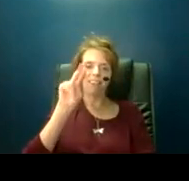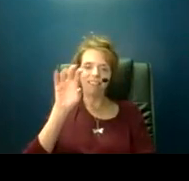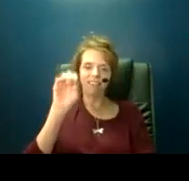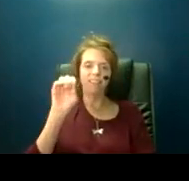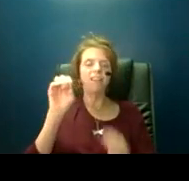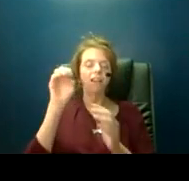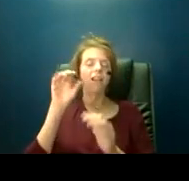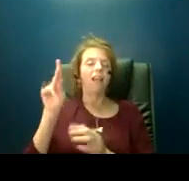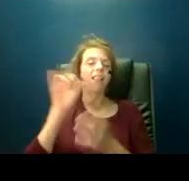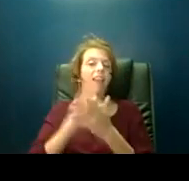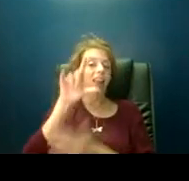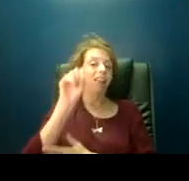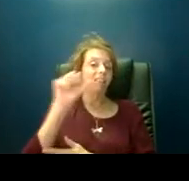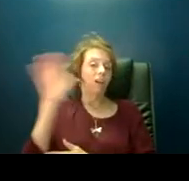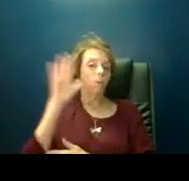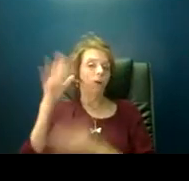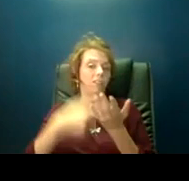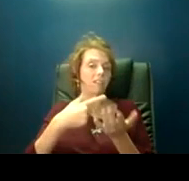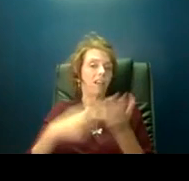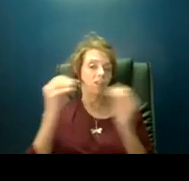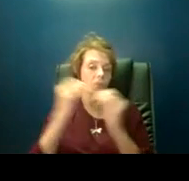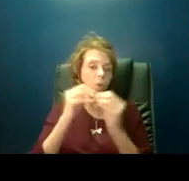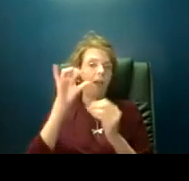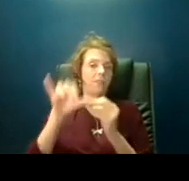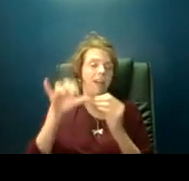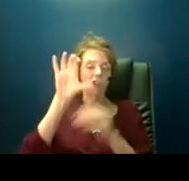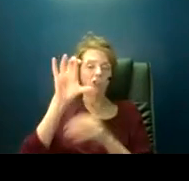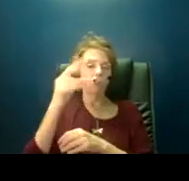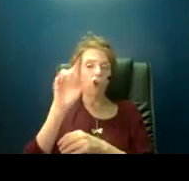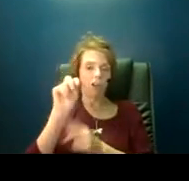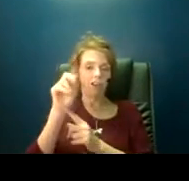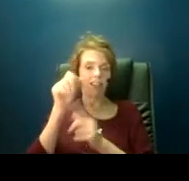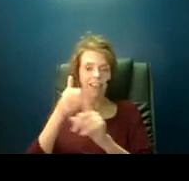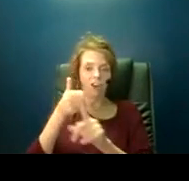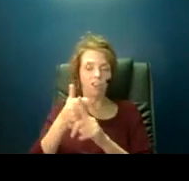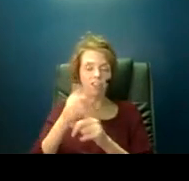into in more depth. And that was a chart that she came up with